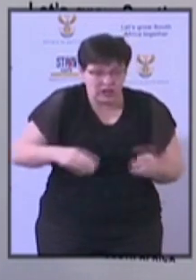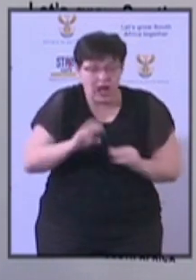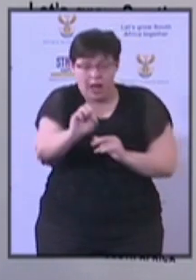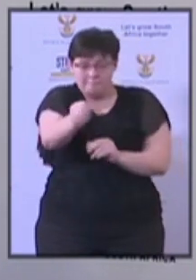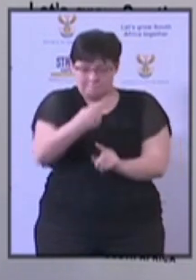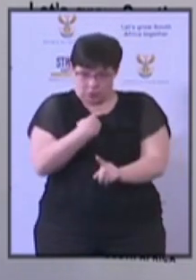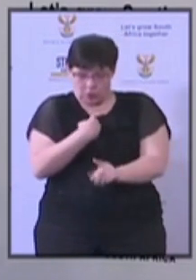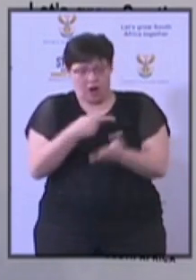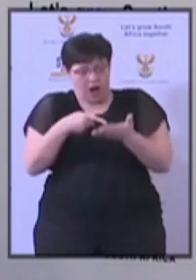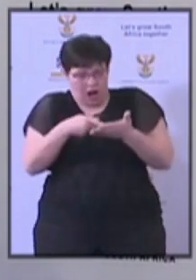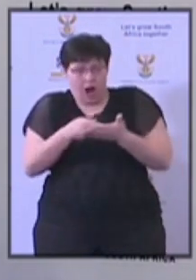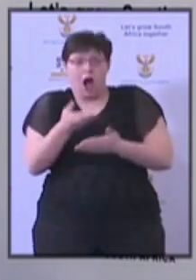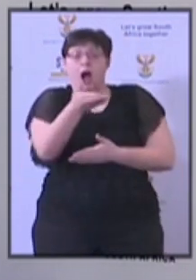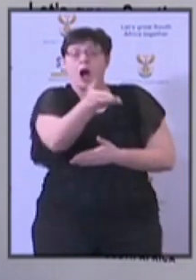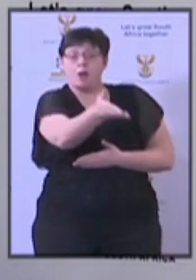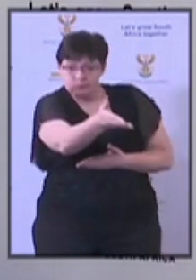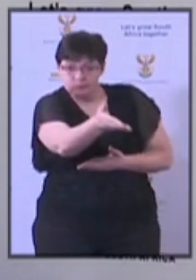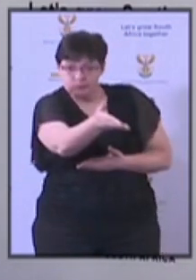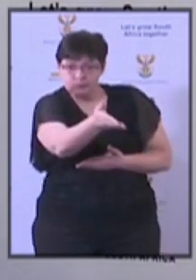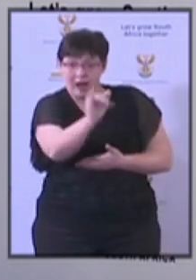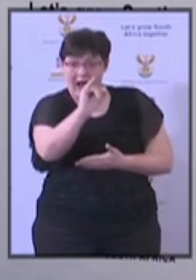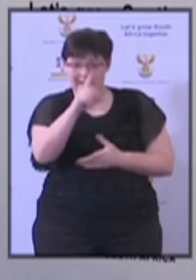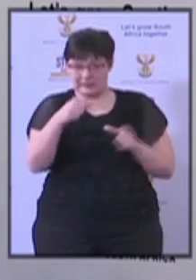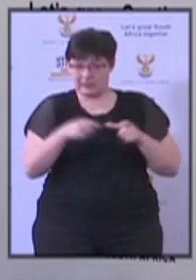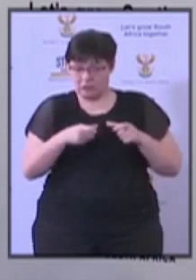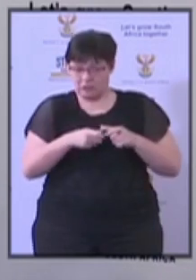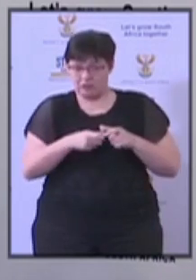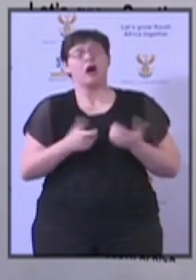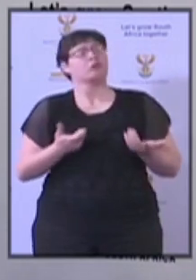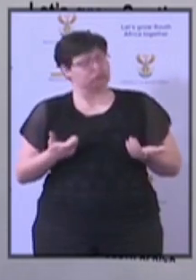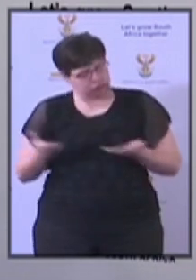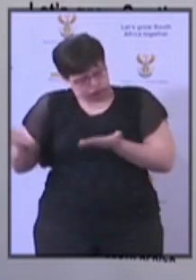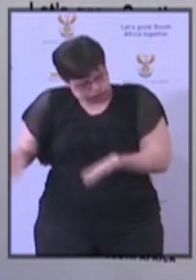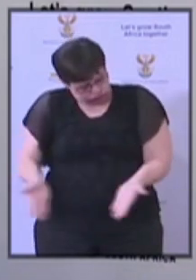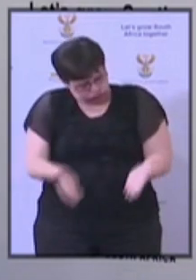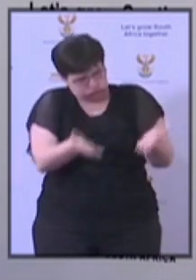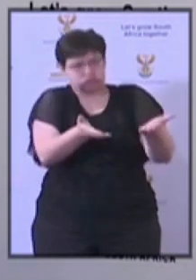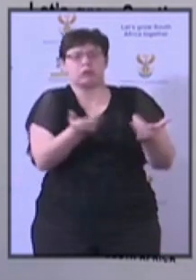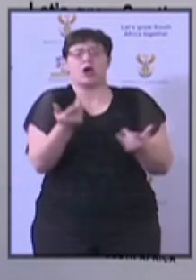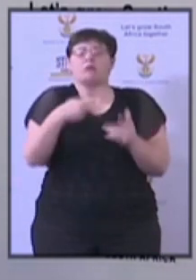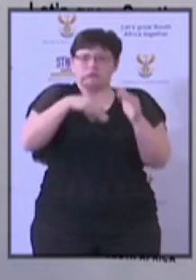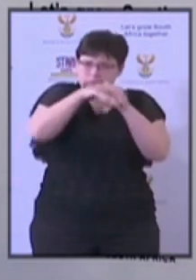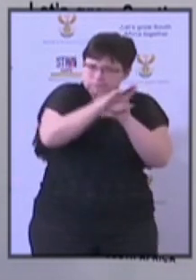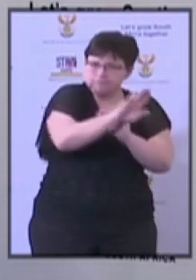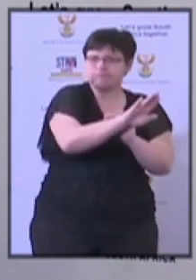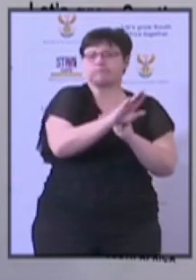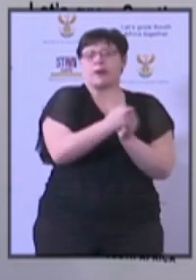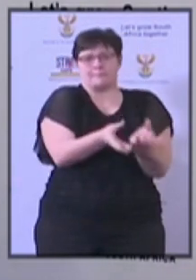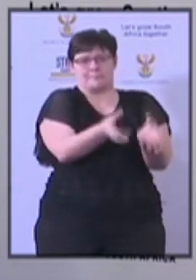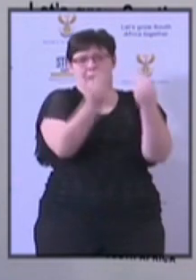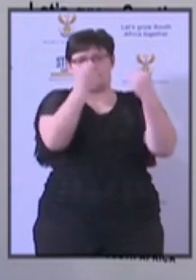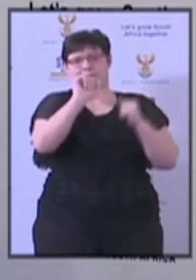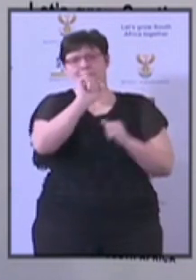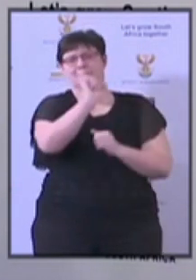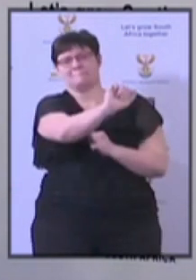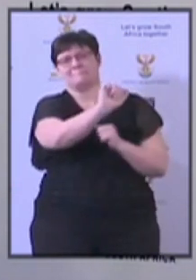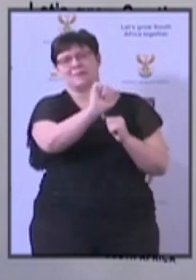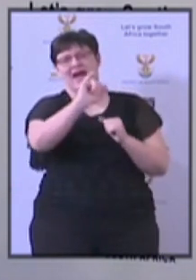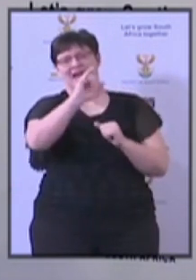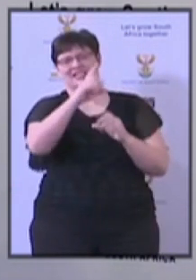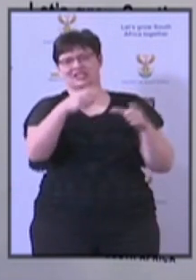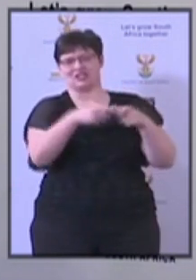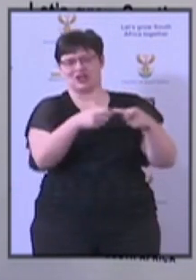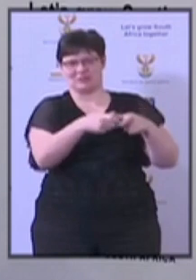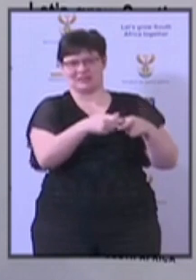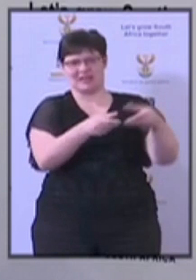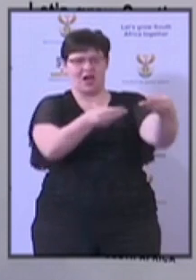messages that their identity documents are ready to come through to our offices to collect their identity documents so that they can